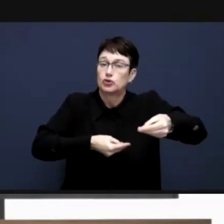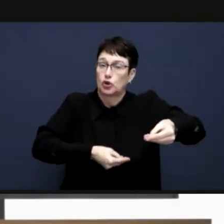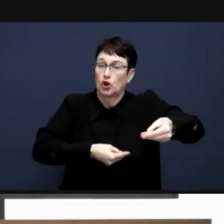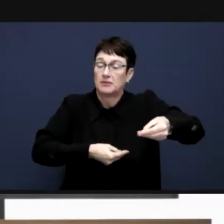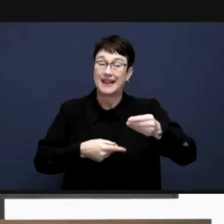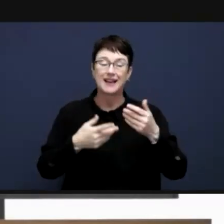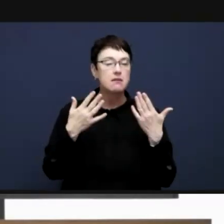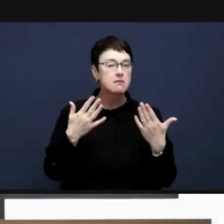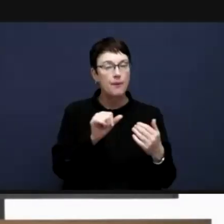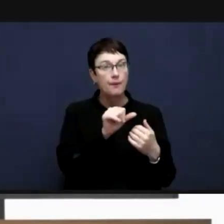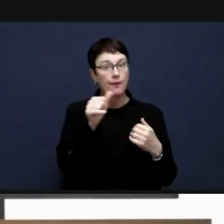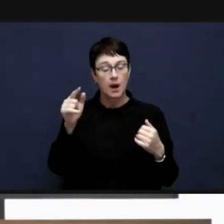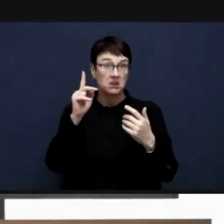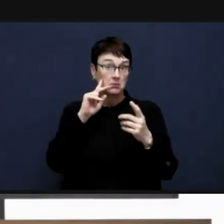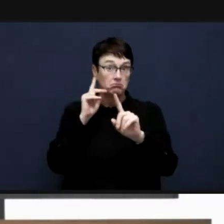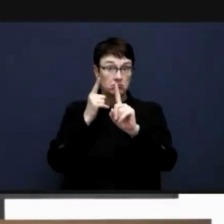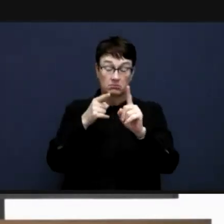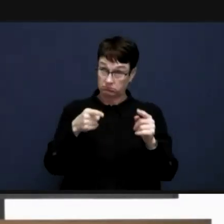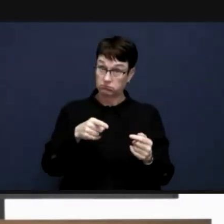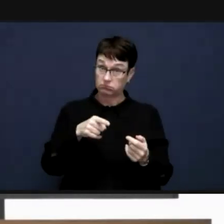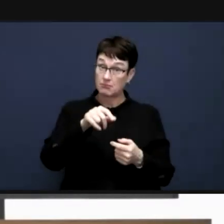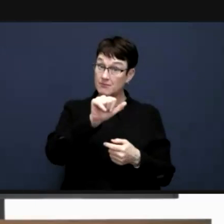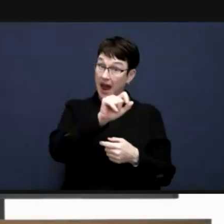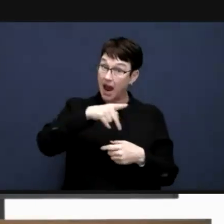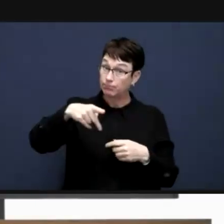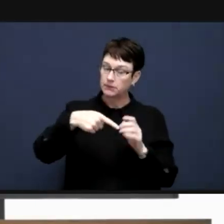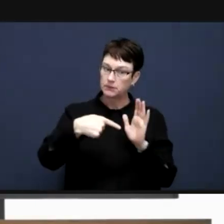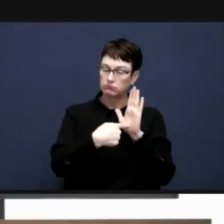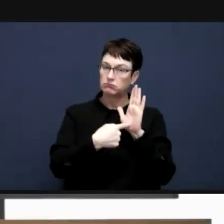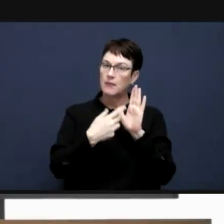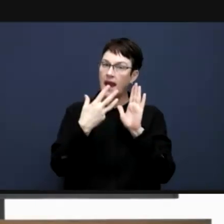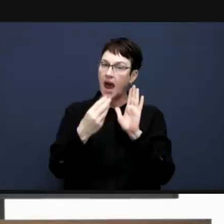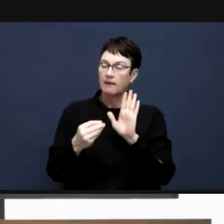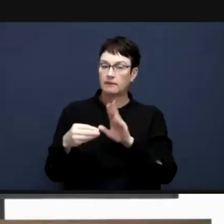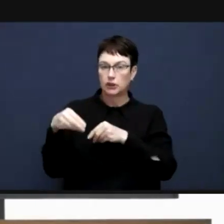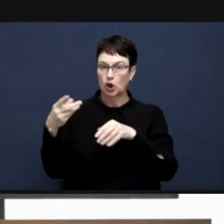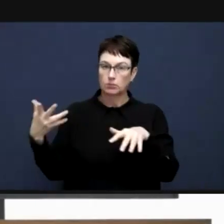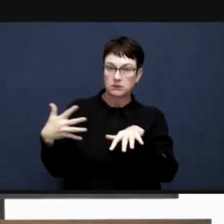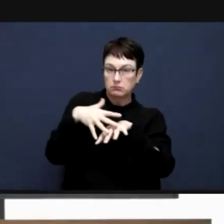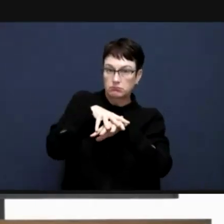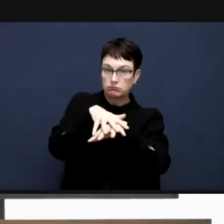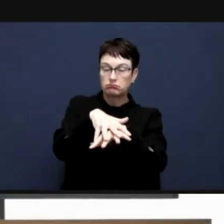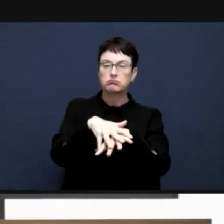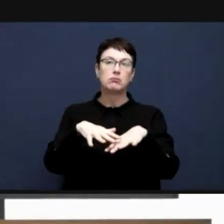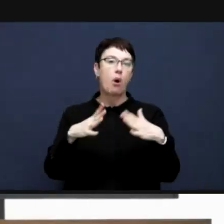documentation an integral part of the app, or could it equally be supplied in some other way, like documentation on